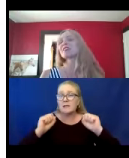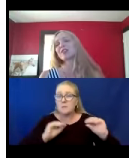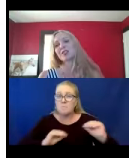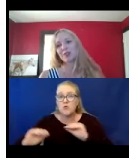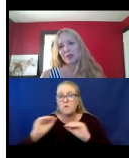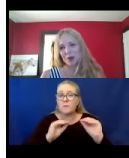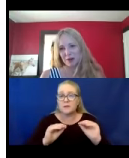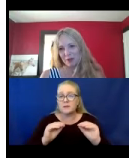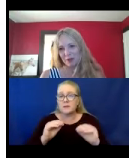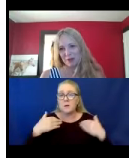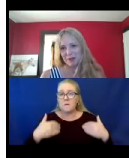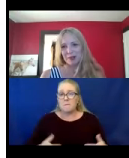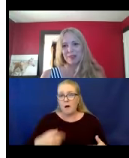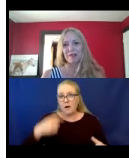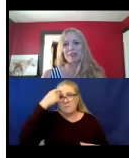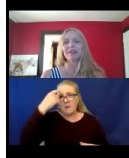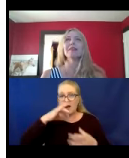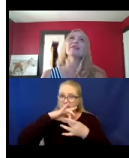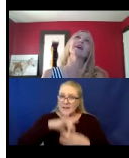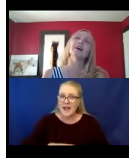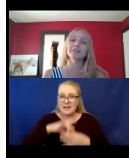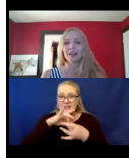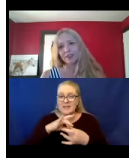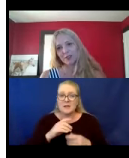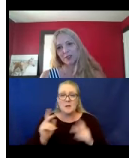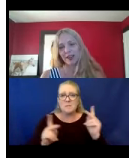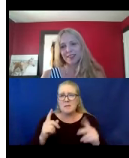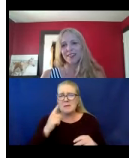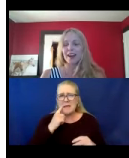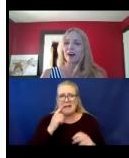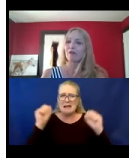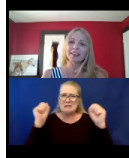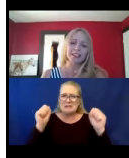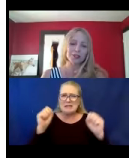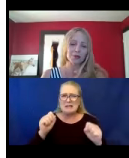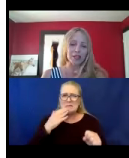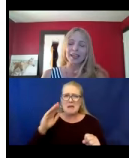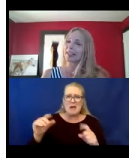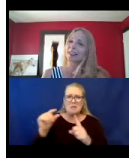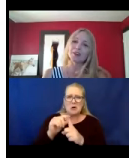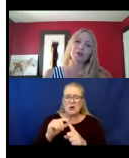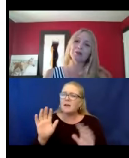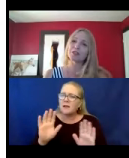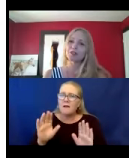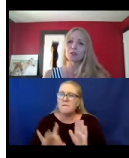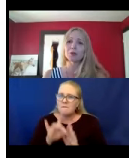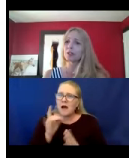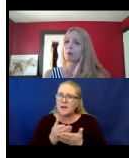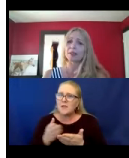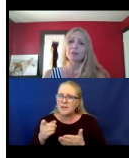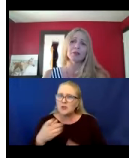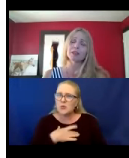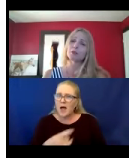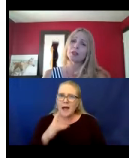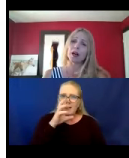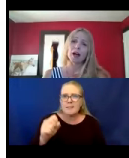It can be such a dirty word for people sometimes, like, oh, I have to exercise. Find things you like, just do a little